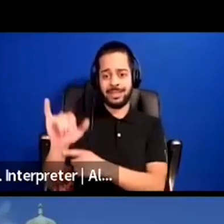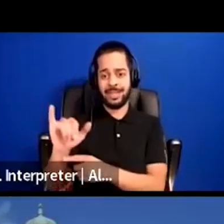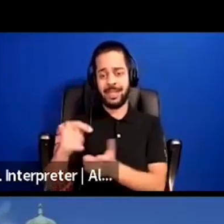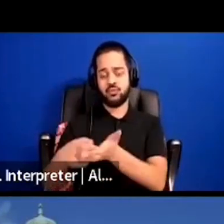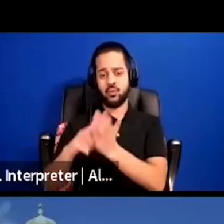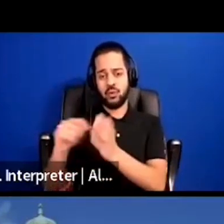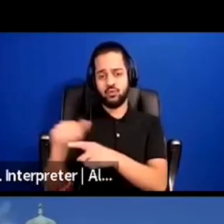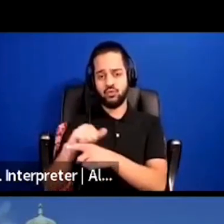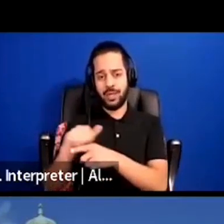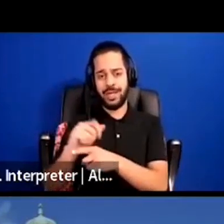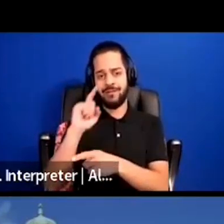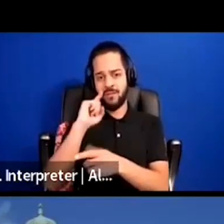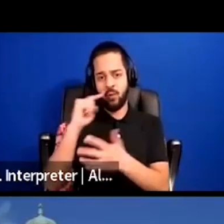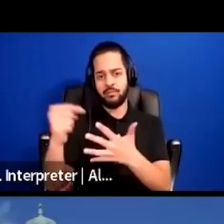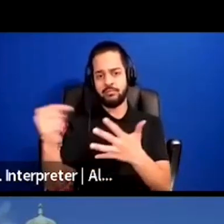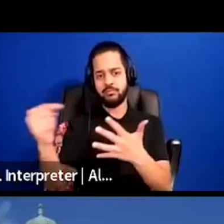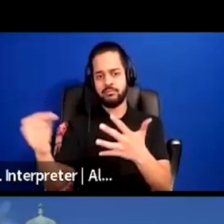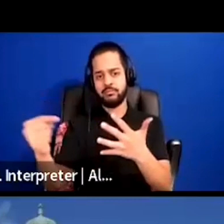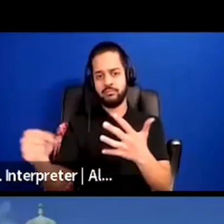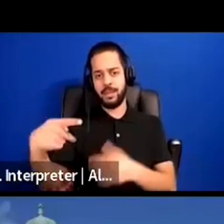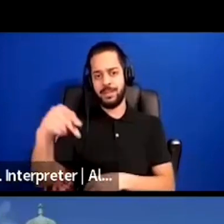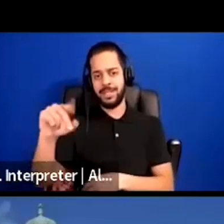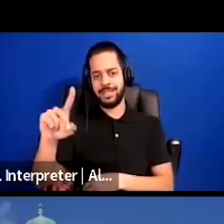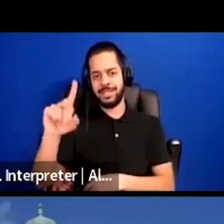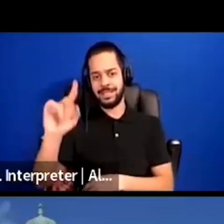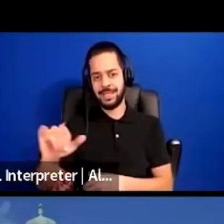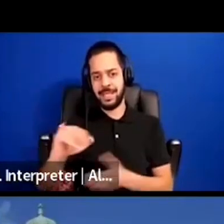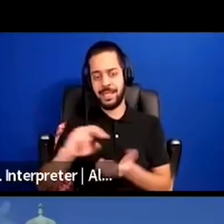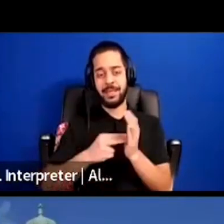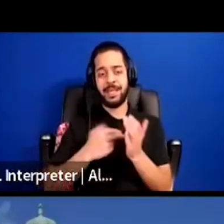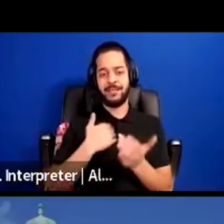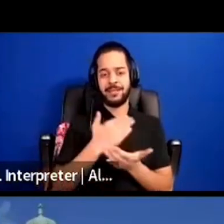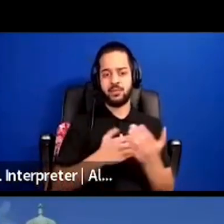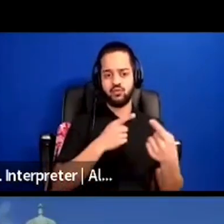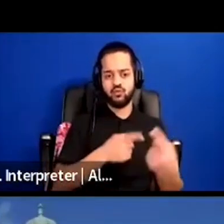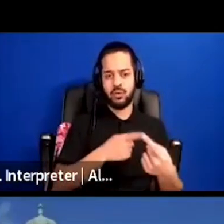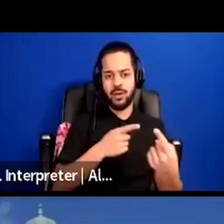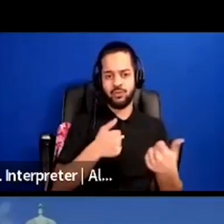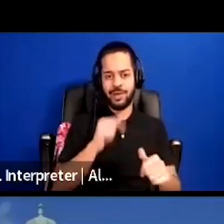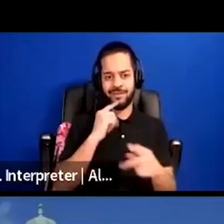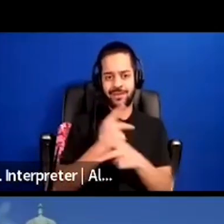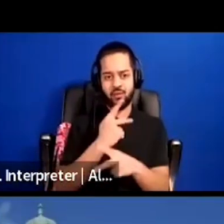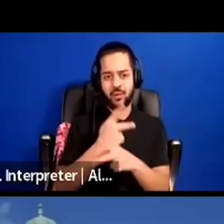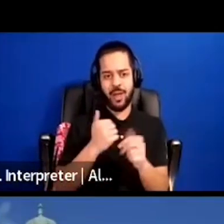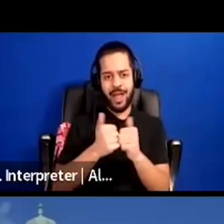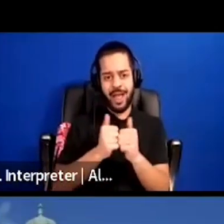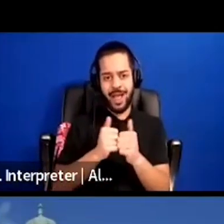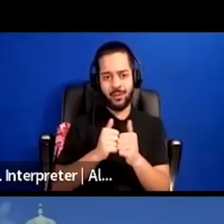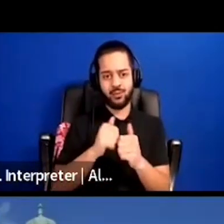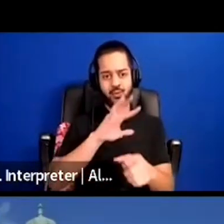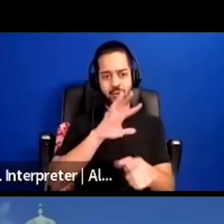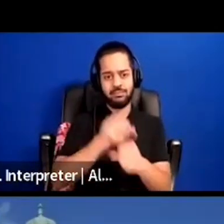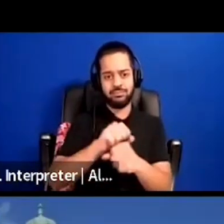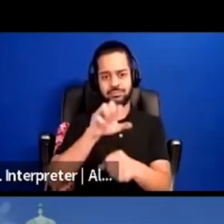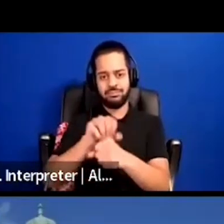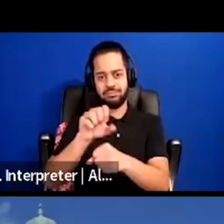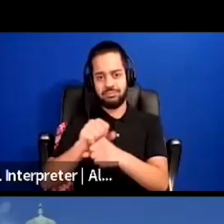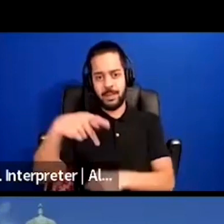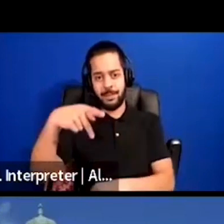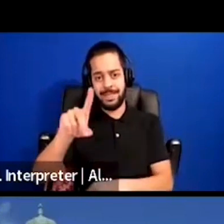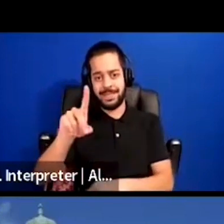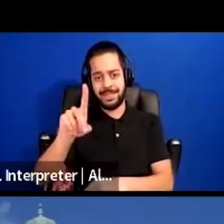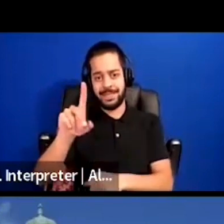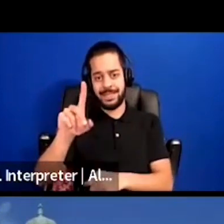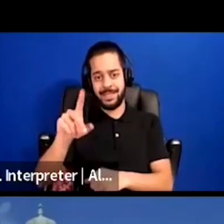on those days. And so some of our struggle is how do you get those days before the kids are there to train? And